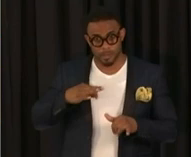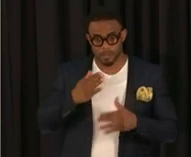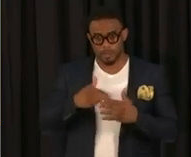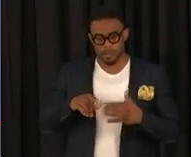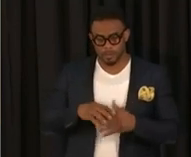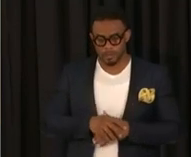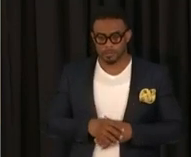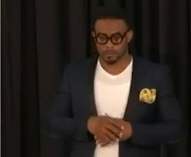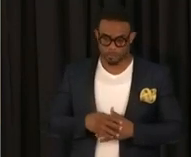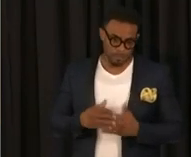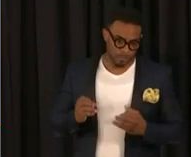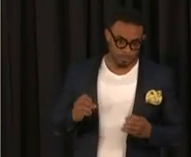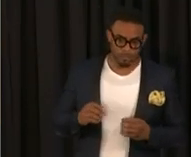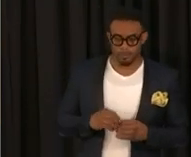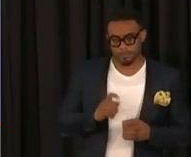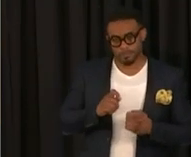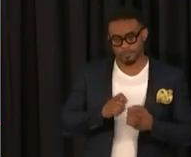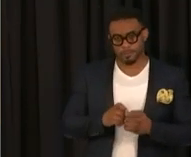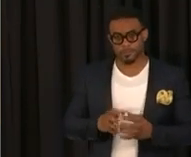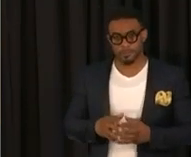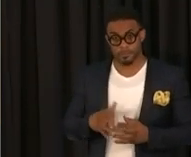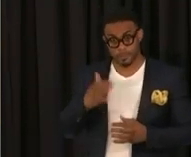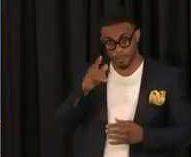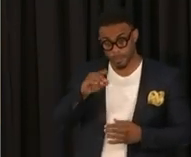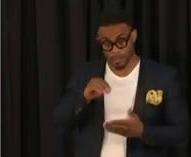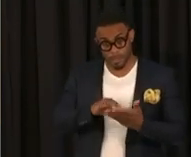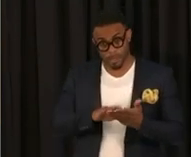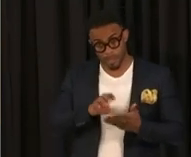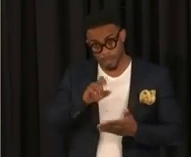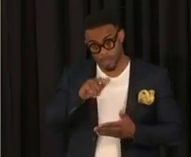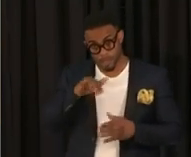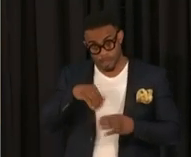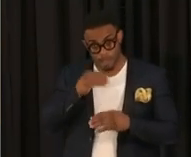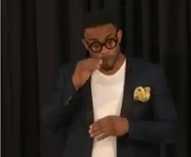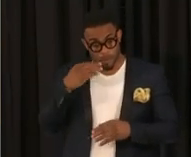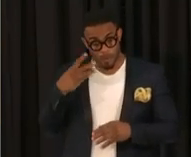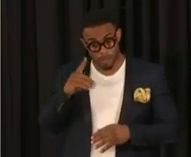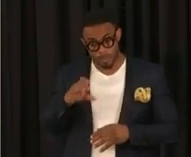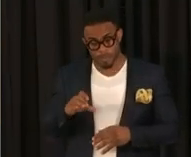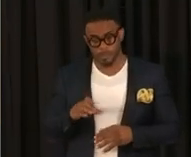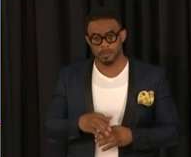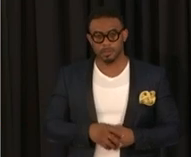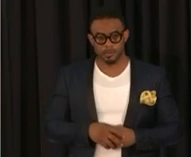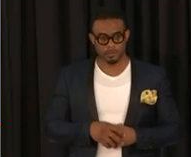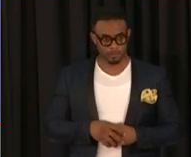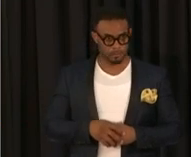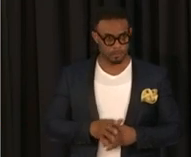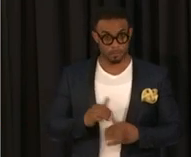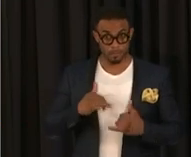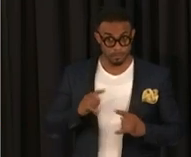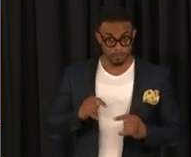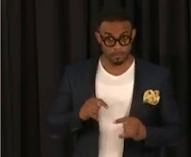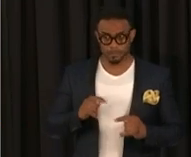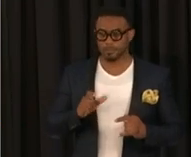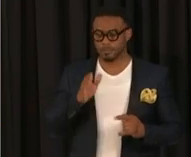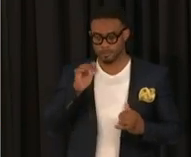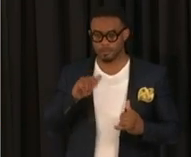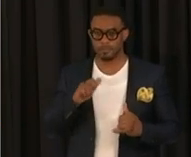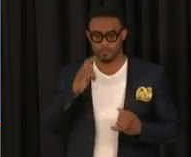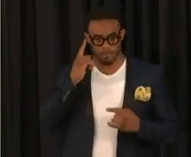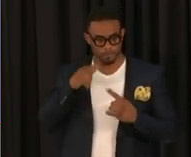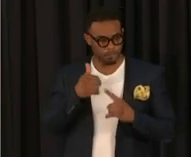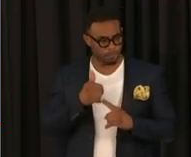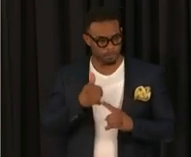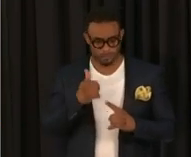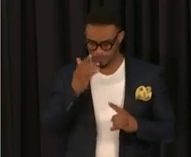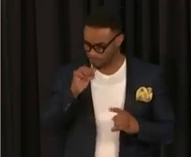benefits, some of those. So exactly. If you can put solar on your home in Washington, D.C., and you haven't, you're going to have